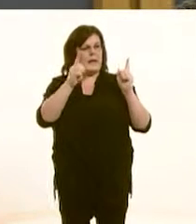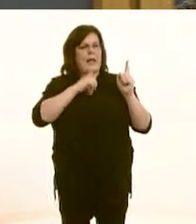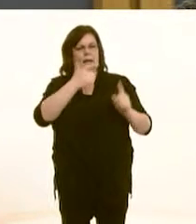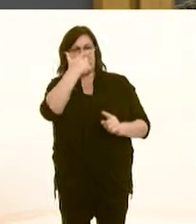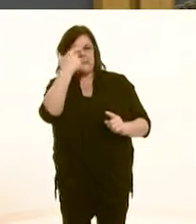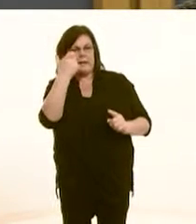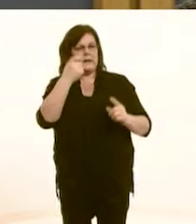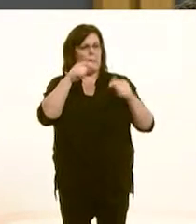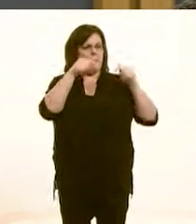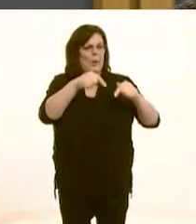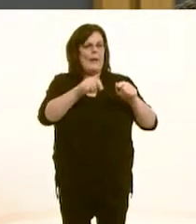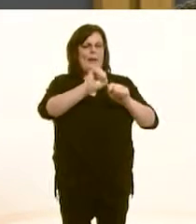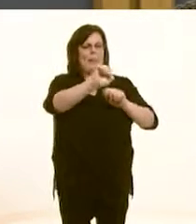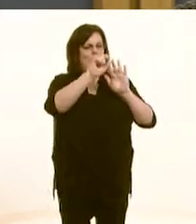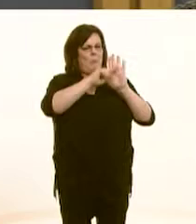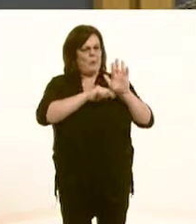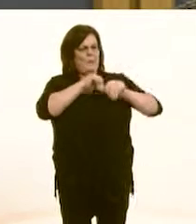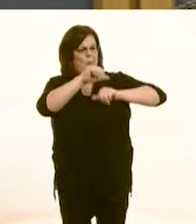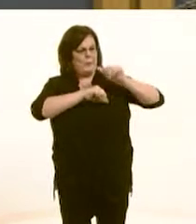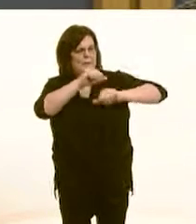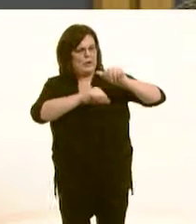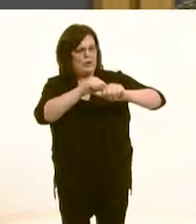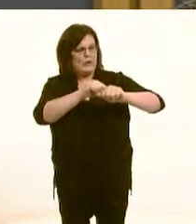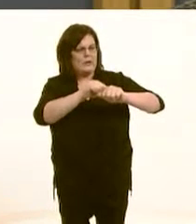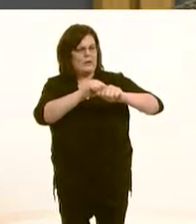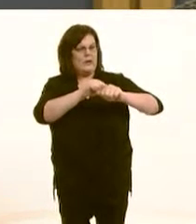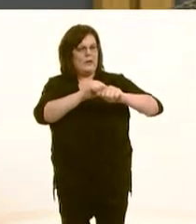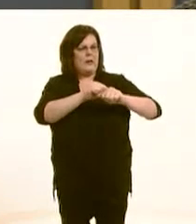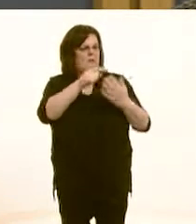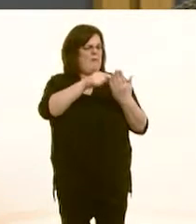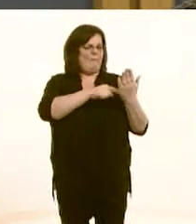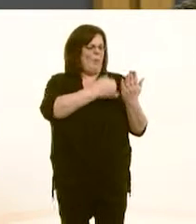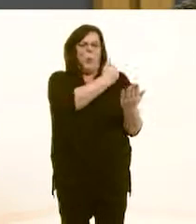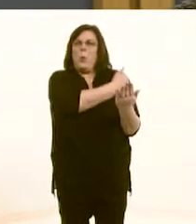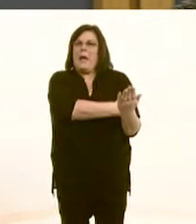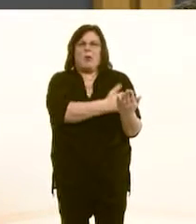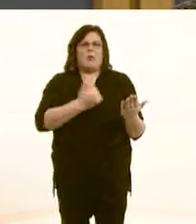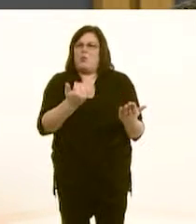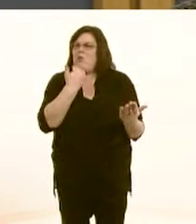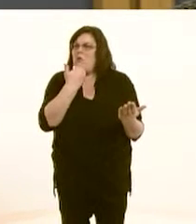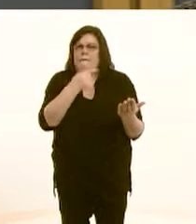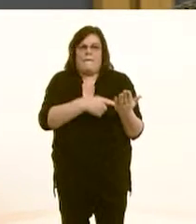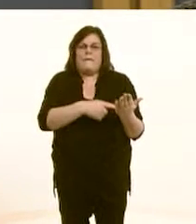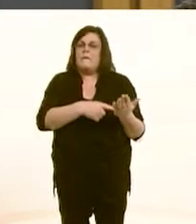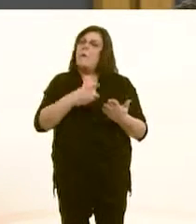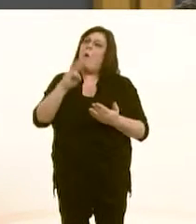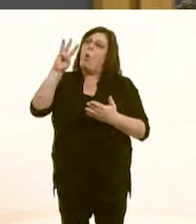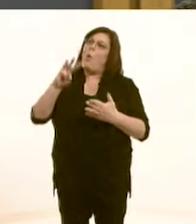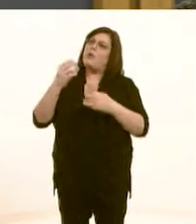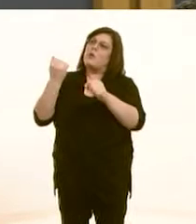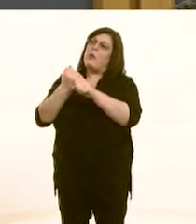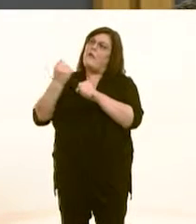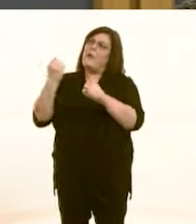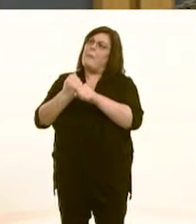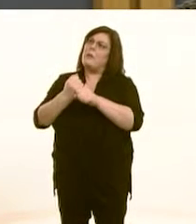their policies and procedures for dealing with it were often found to be weak. What action has the Welsh Government taken to